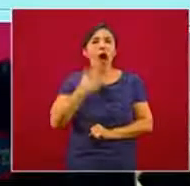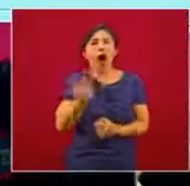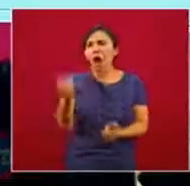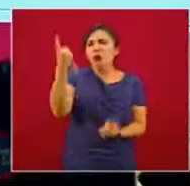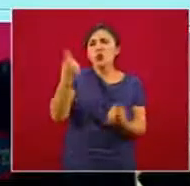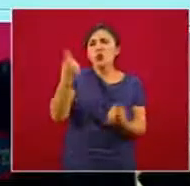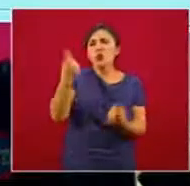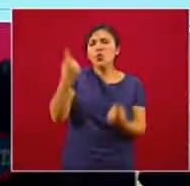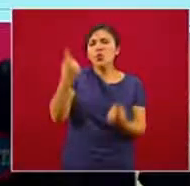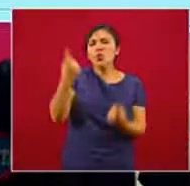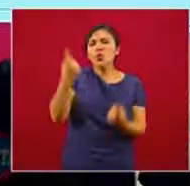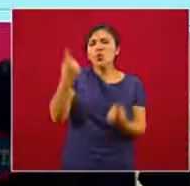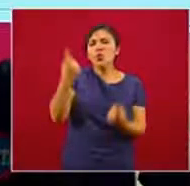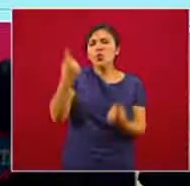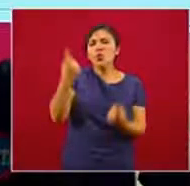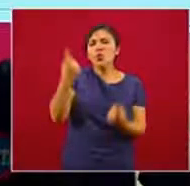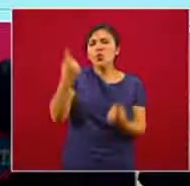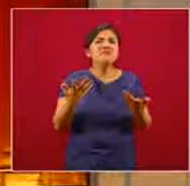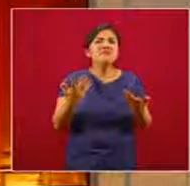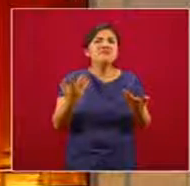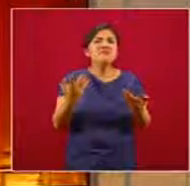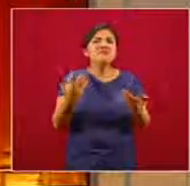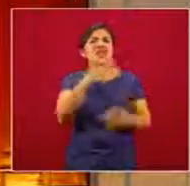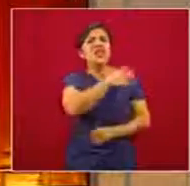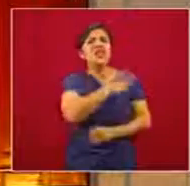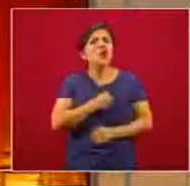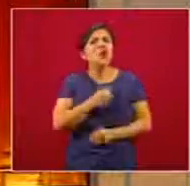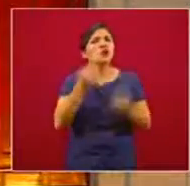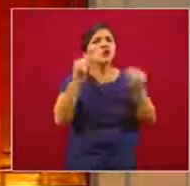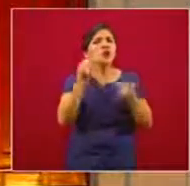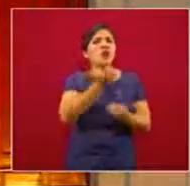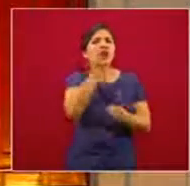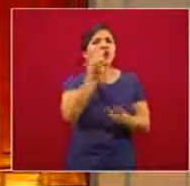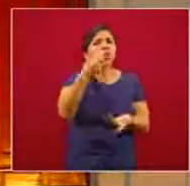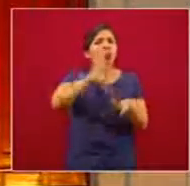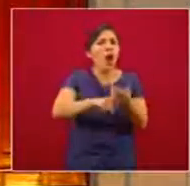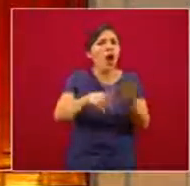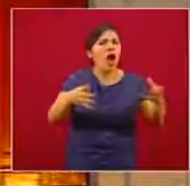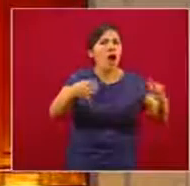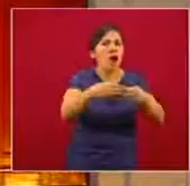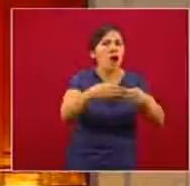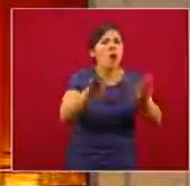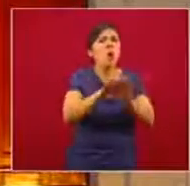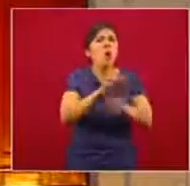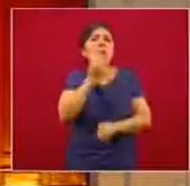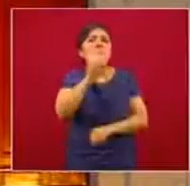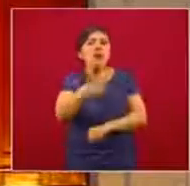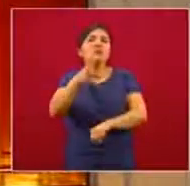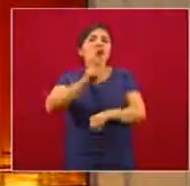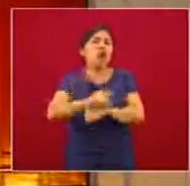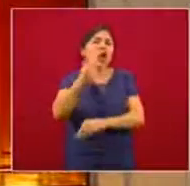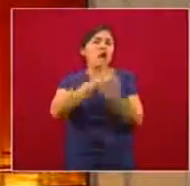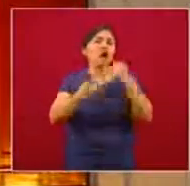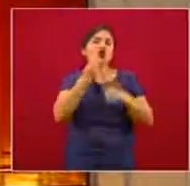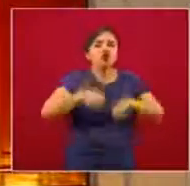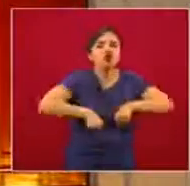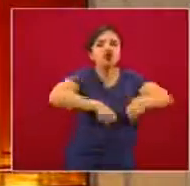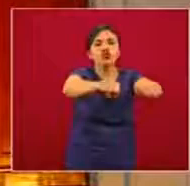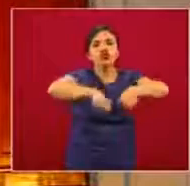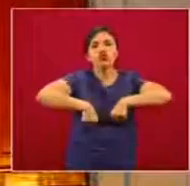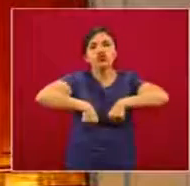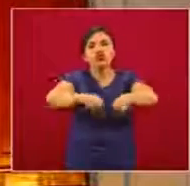lessons from Monday to Wednesday in according to the order, alphabetical order of their last